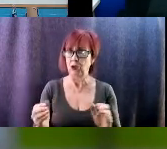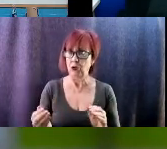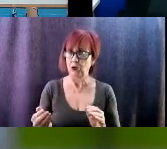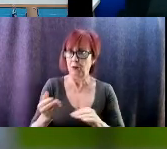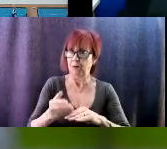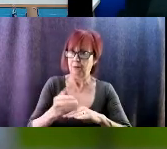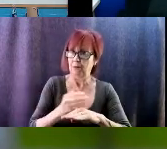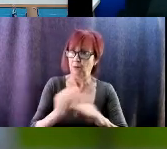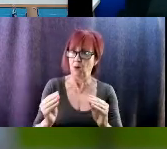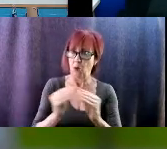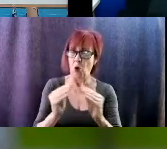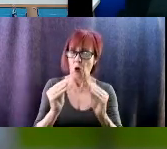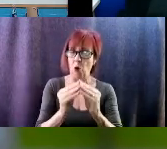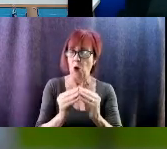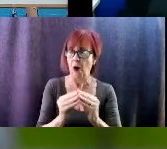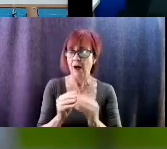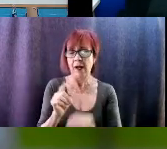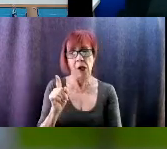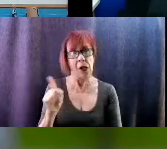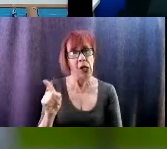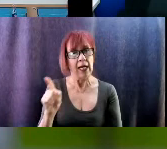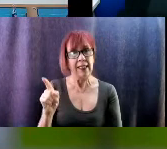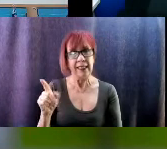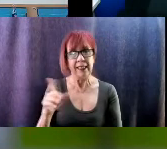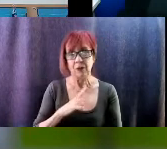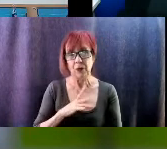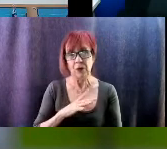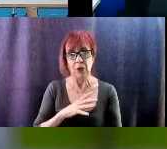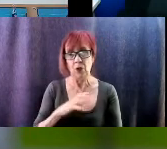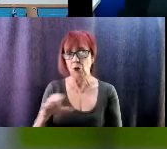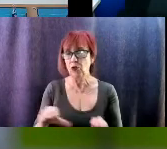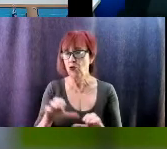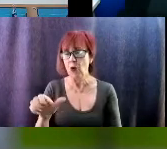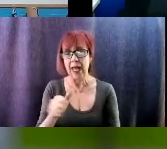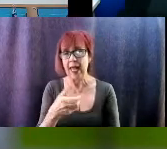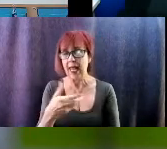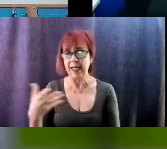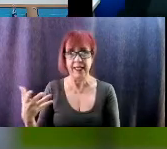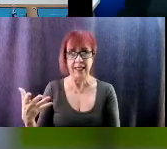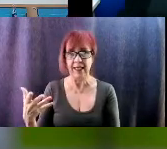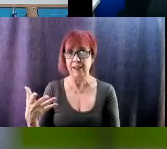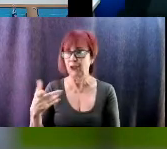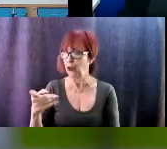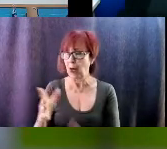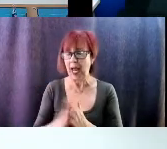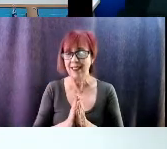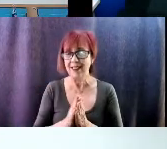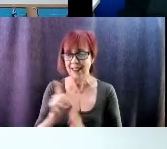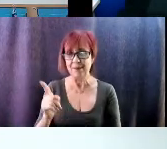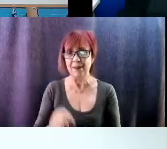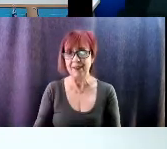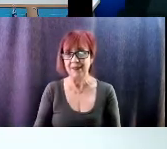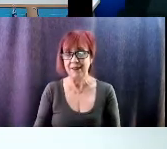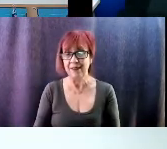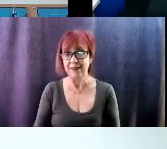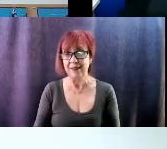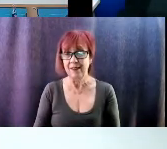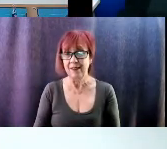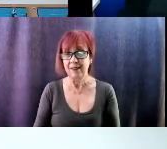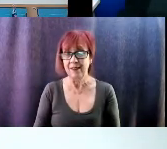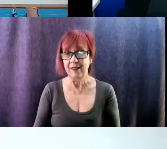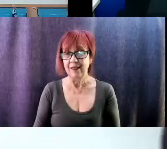And Crush, he's just he'll do anything you ask him to do. He's just